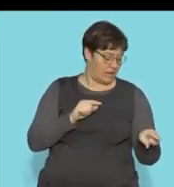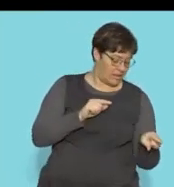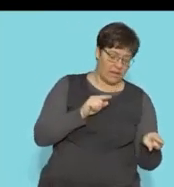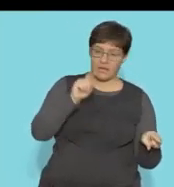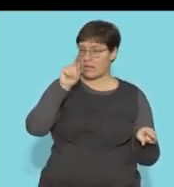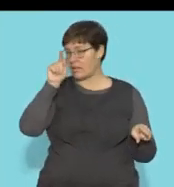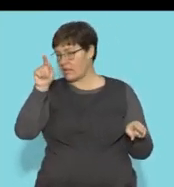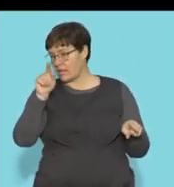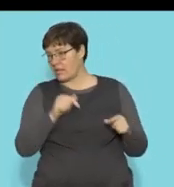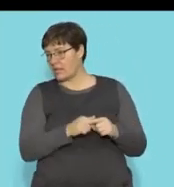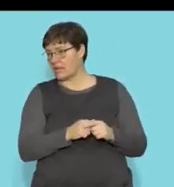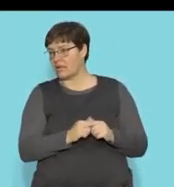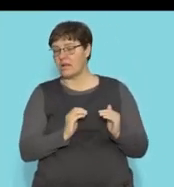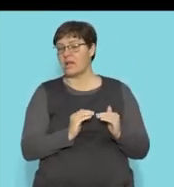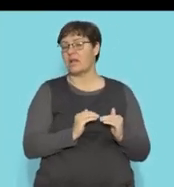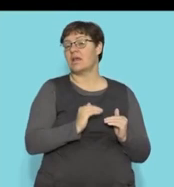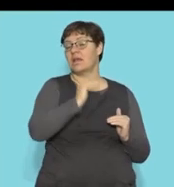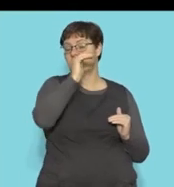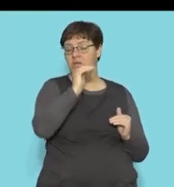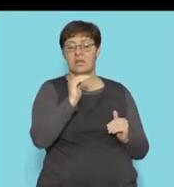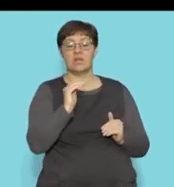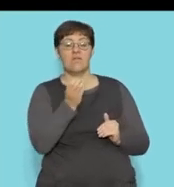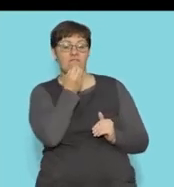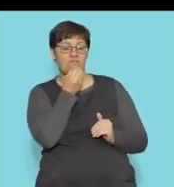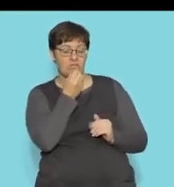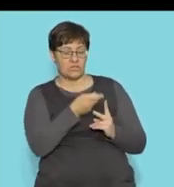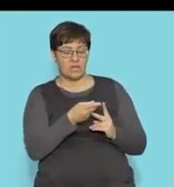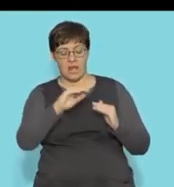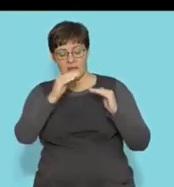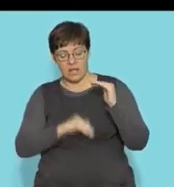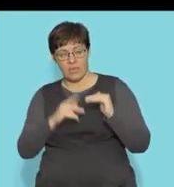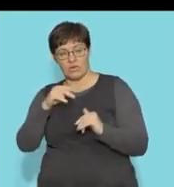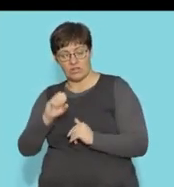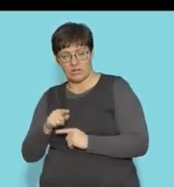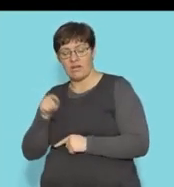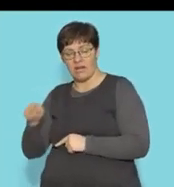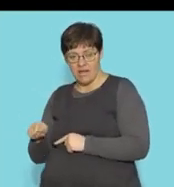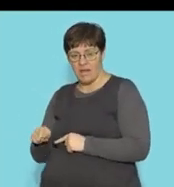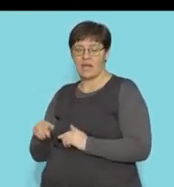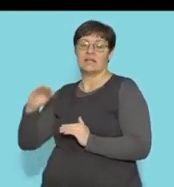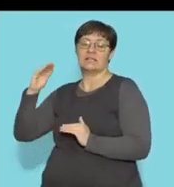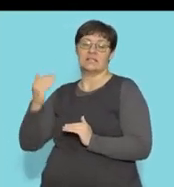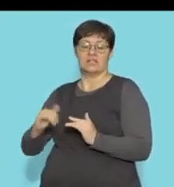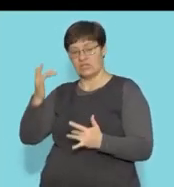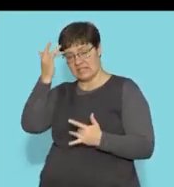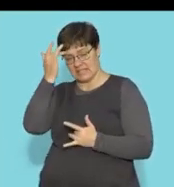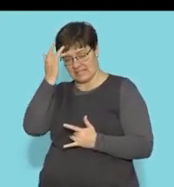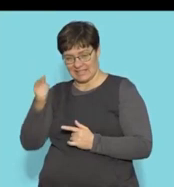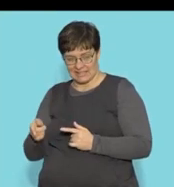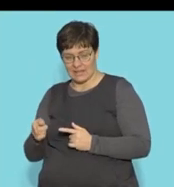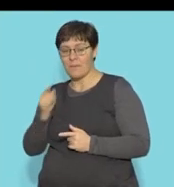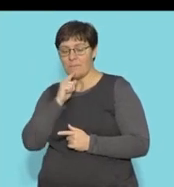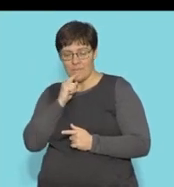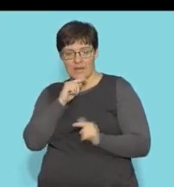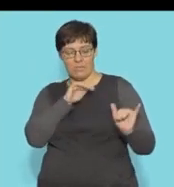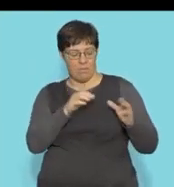it. An increased food supply, a decreased predation, and a decrease in